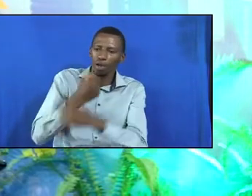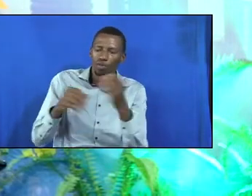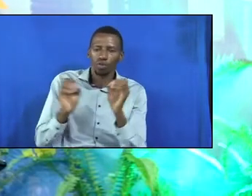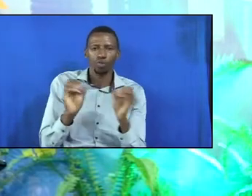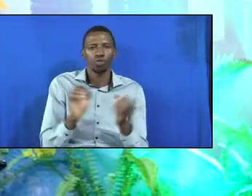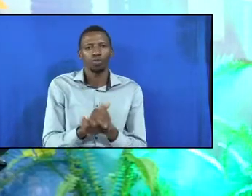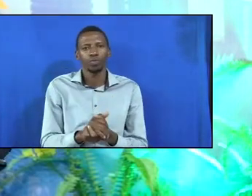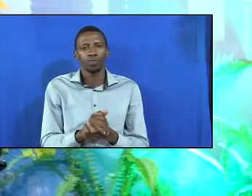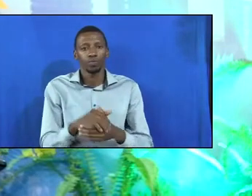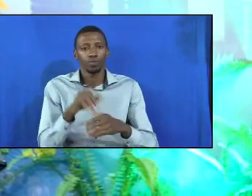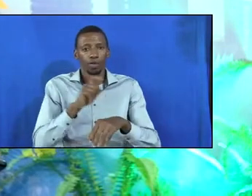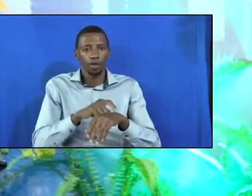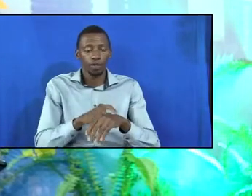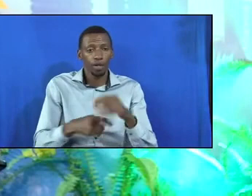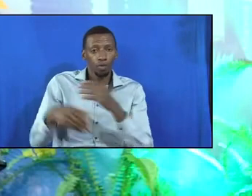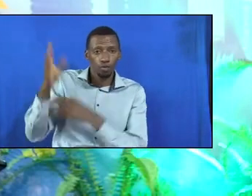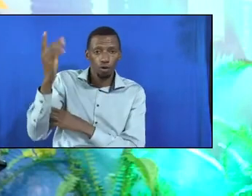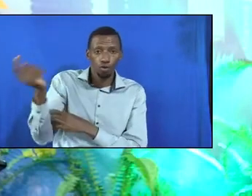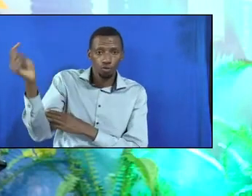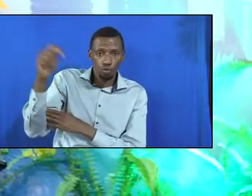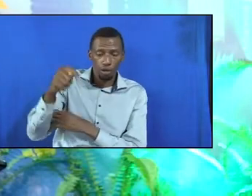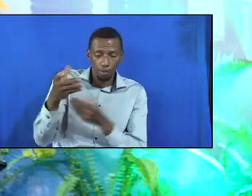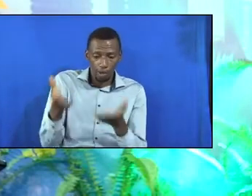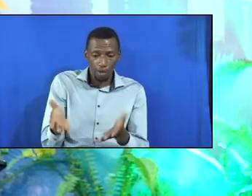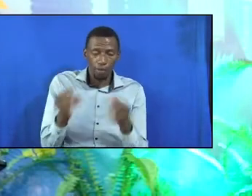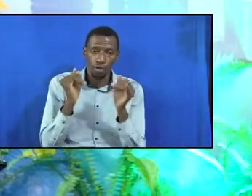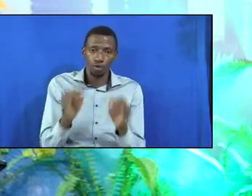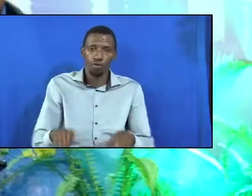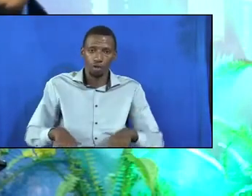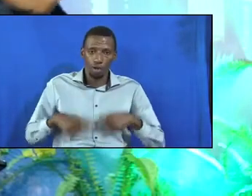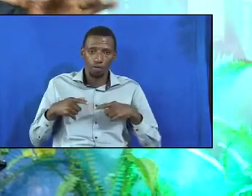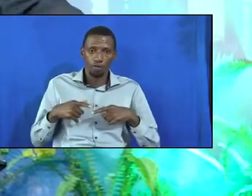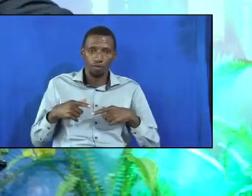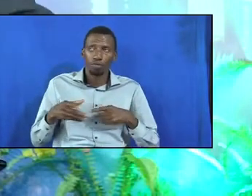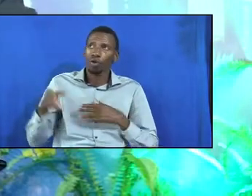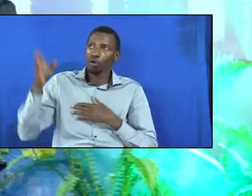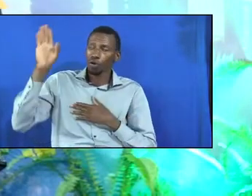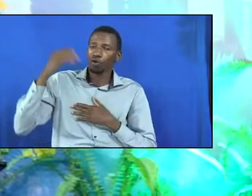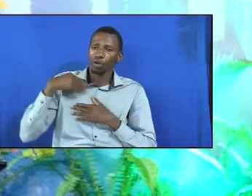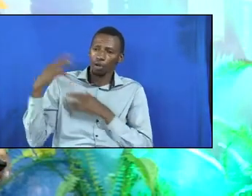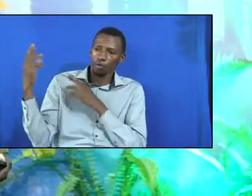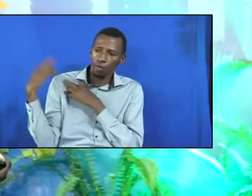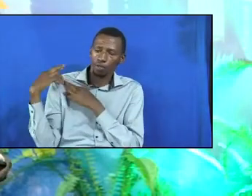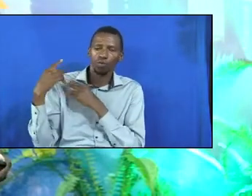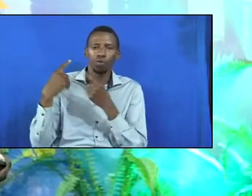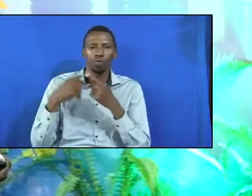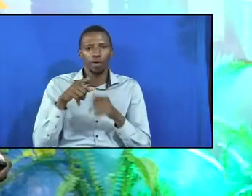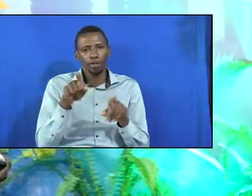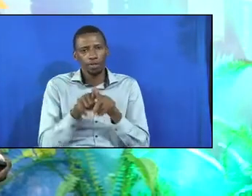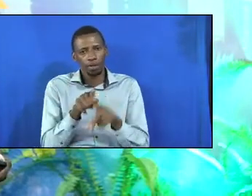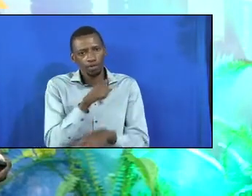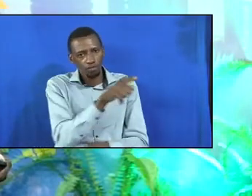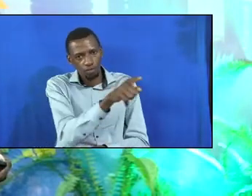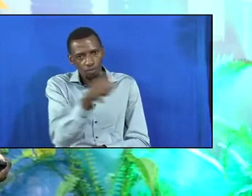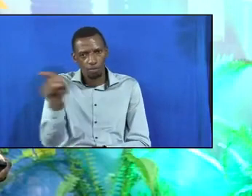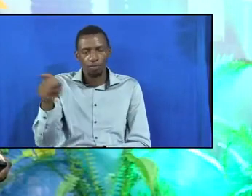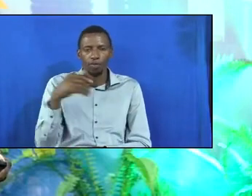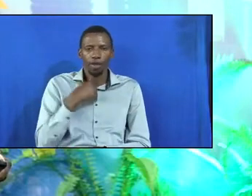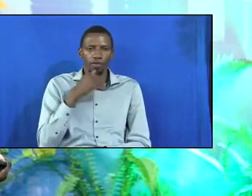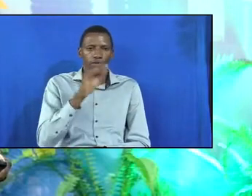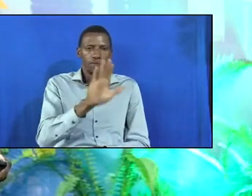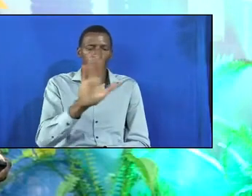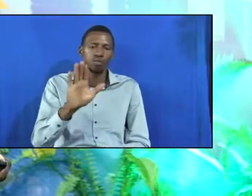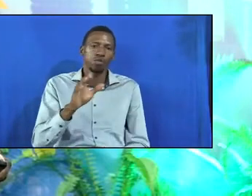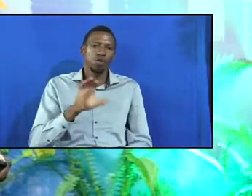When God comes here to New Life, there is God's part, but there will always be a part for you to play. God will